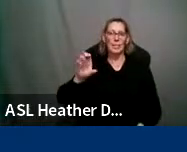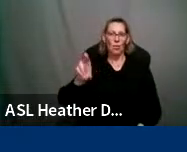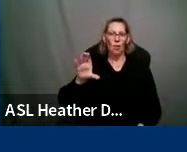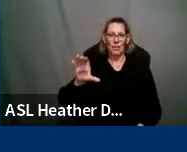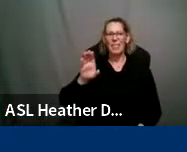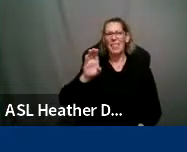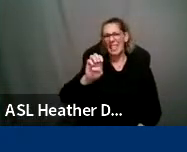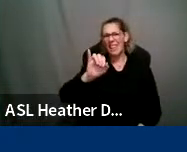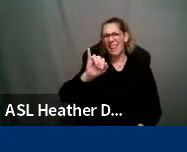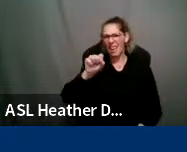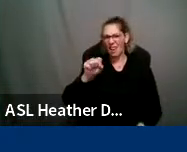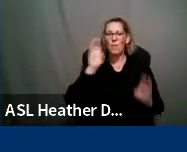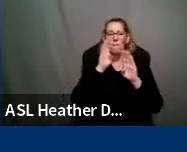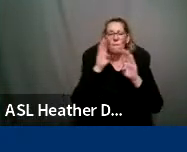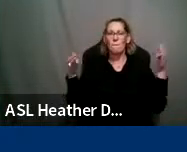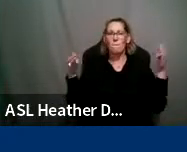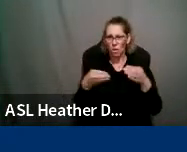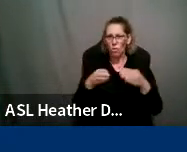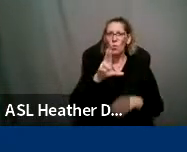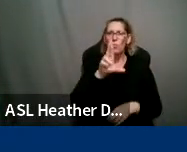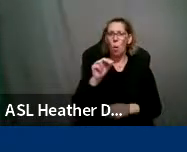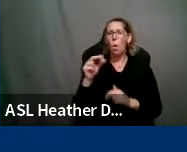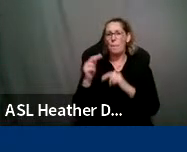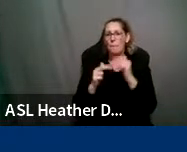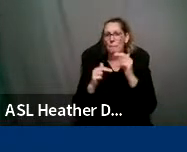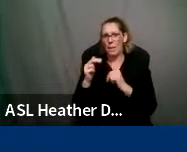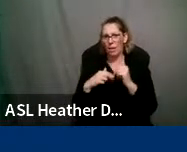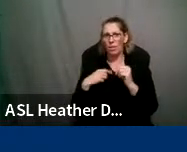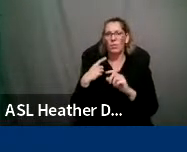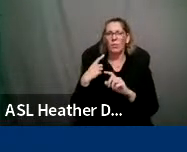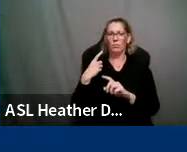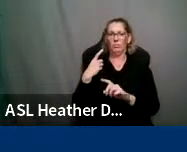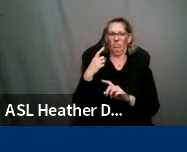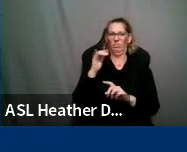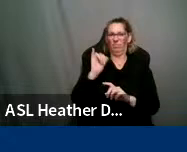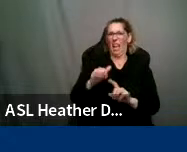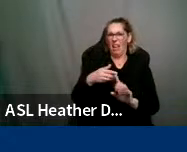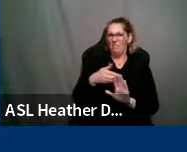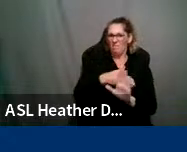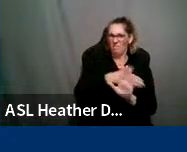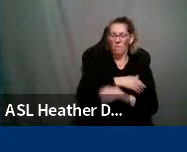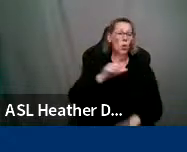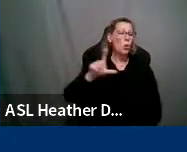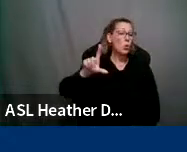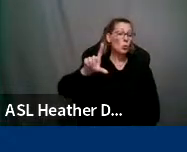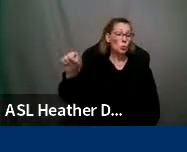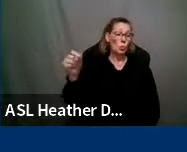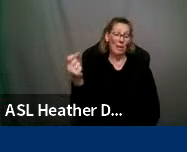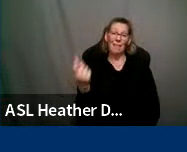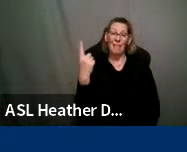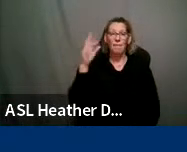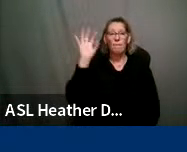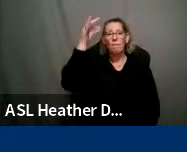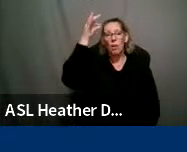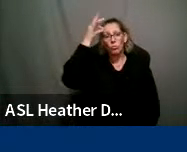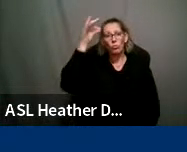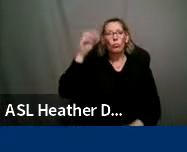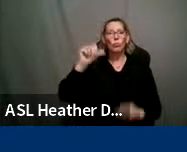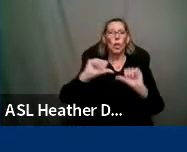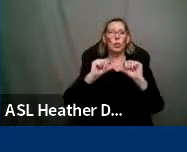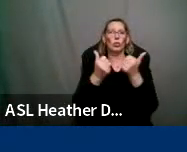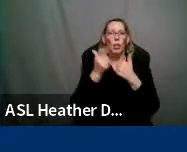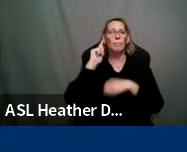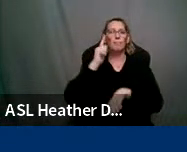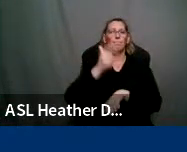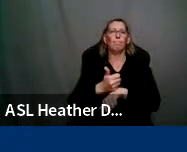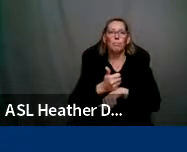EIS focused on the no-build plus the 4. In 2011, our federal agencies issued a